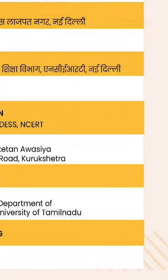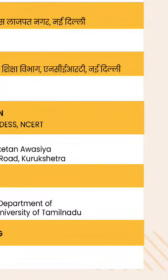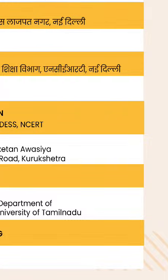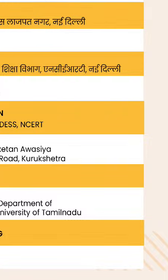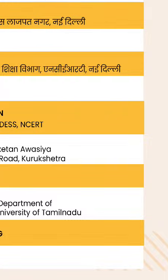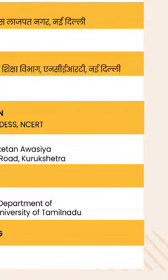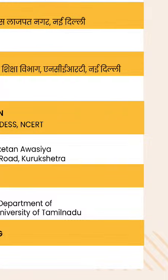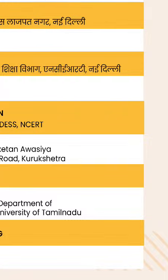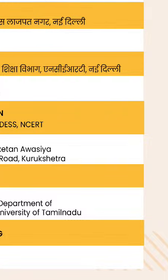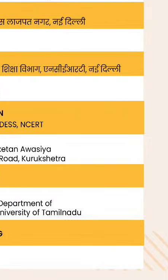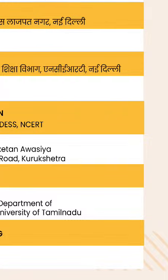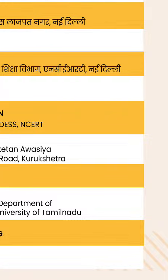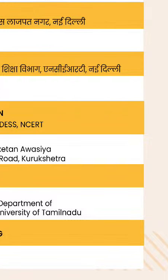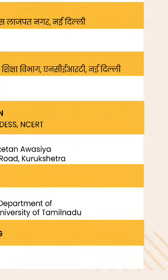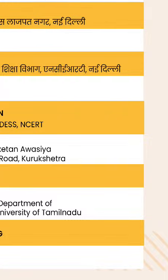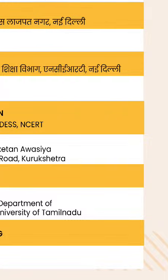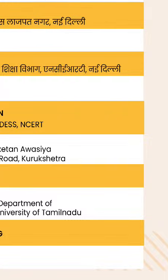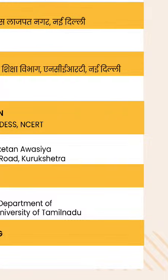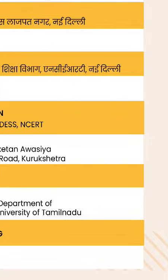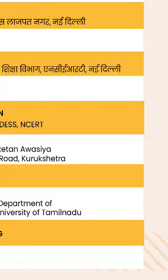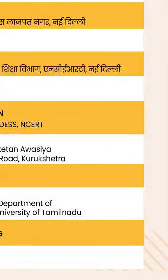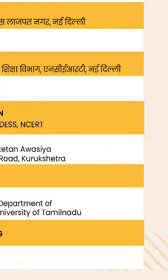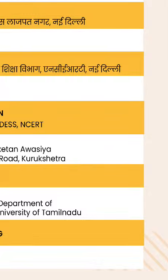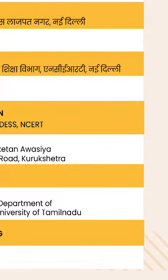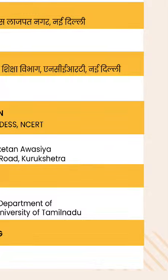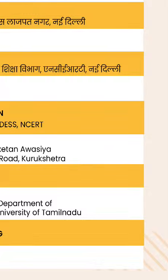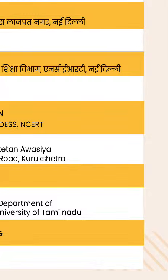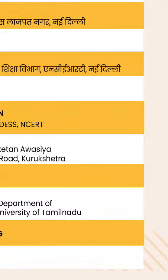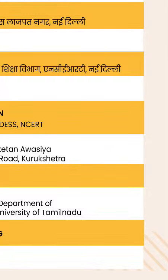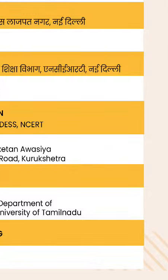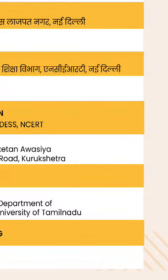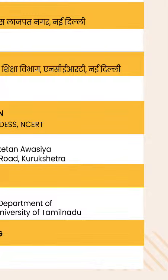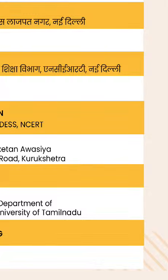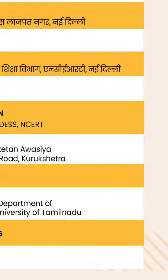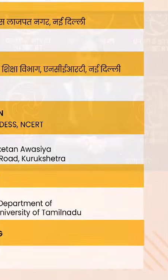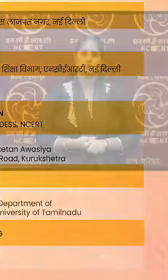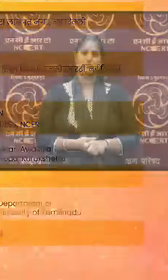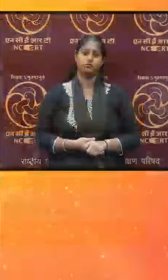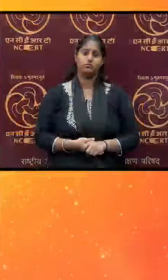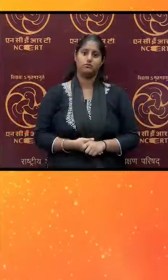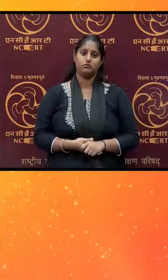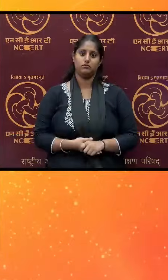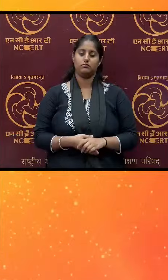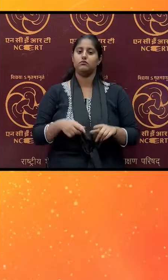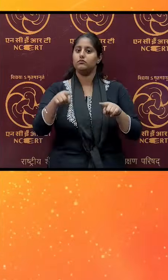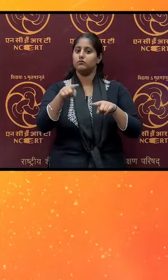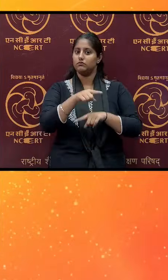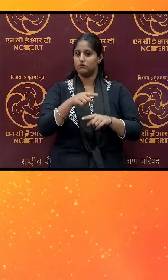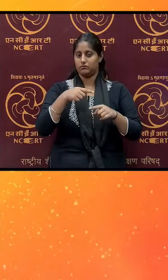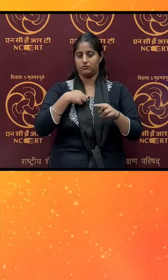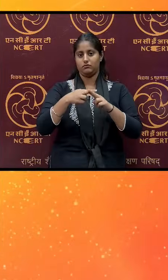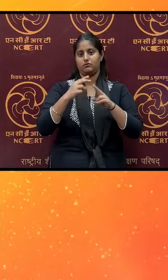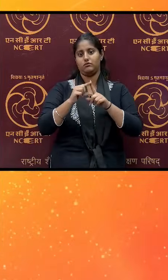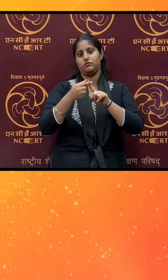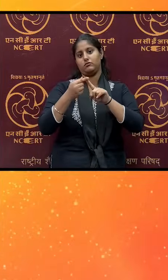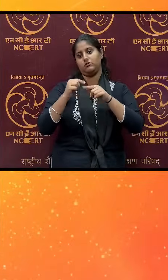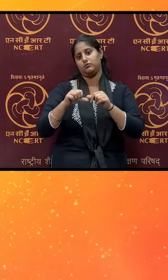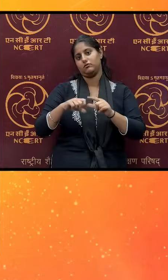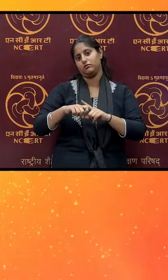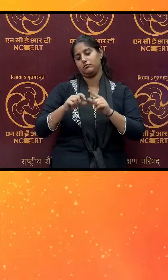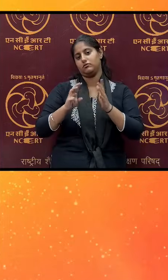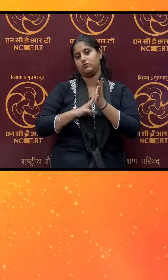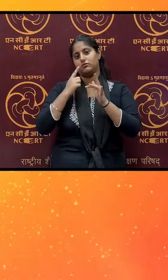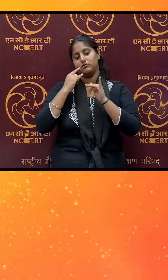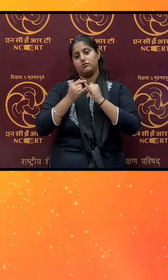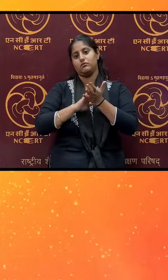discussing about Rajasthan's important Madhyamik Vidyalaya, their key features. So this is me, Deepak Mishra. Now, please allow